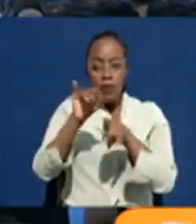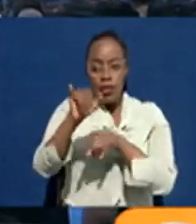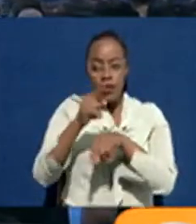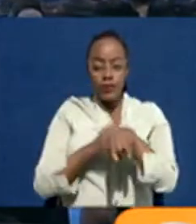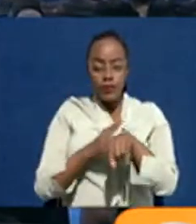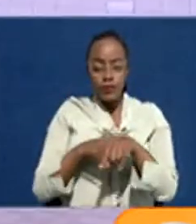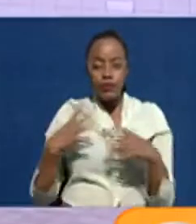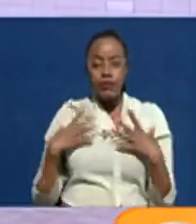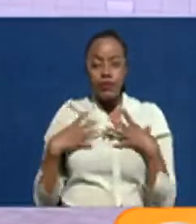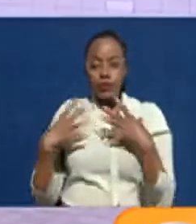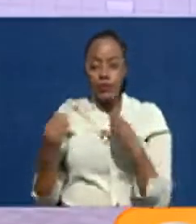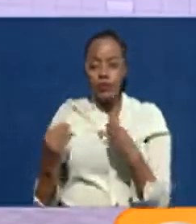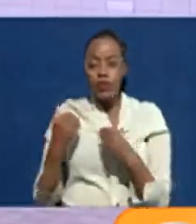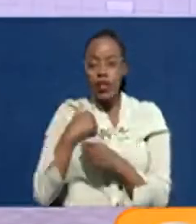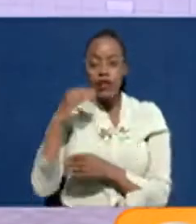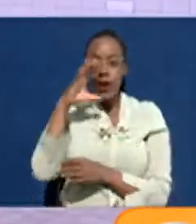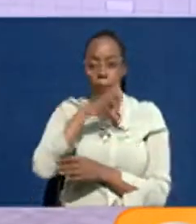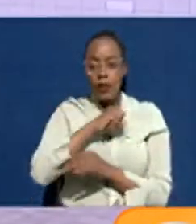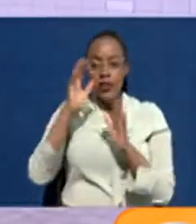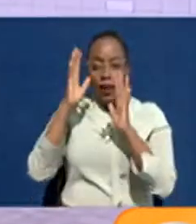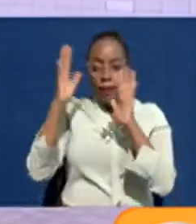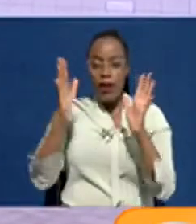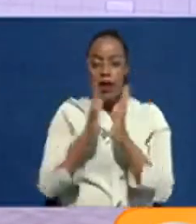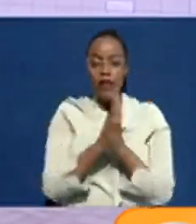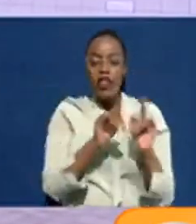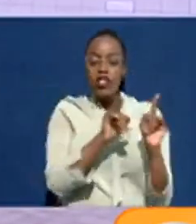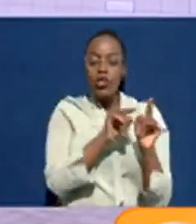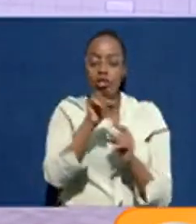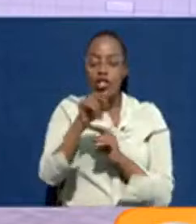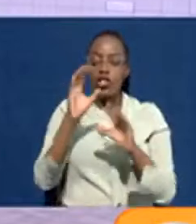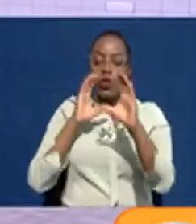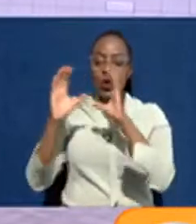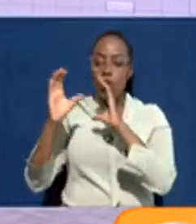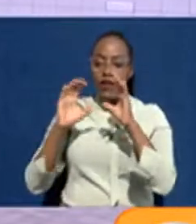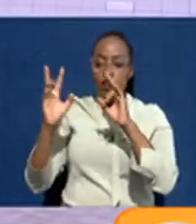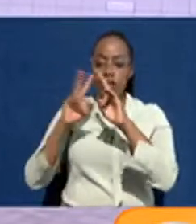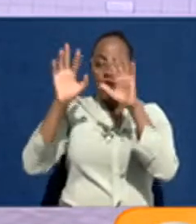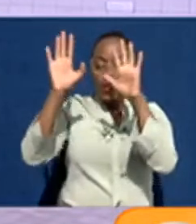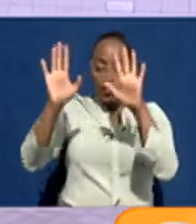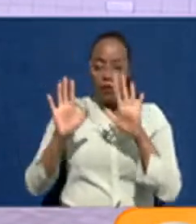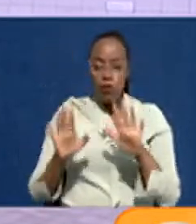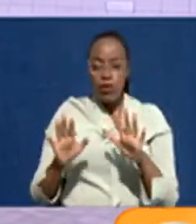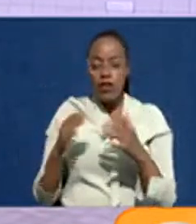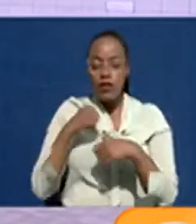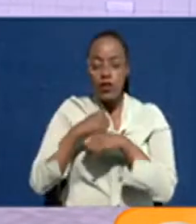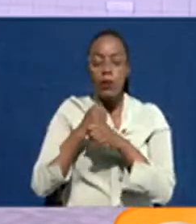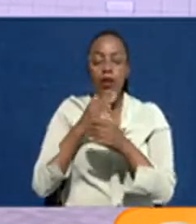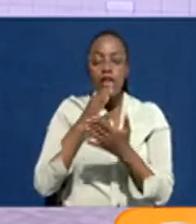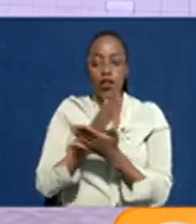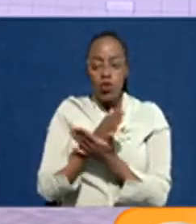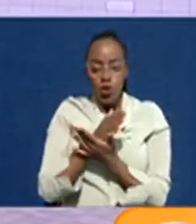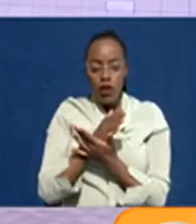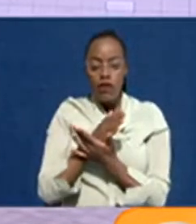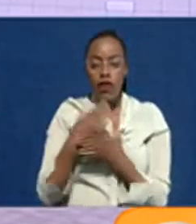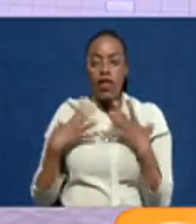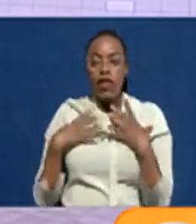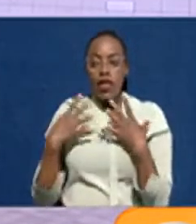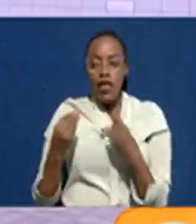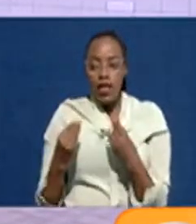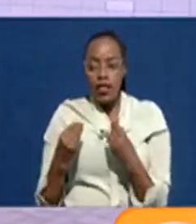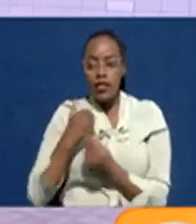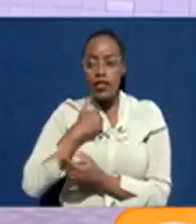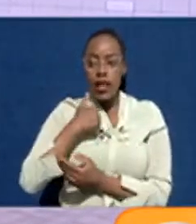period, health has been a missing piece, and therefore this conversation is important to ensure that health